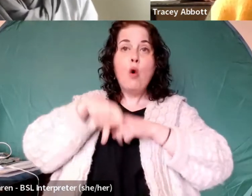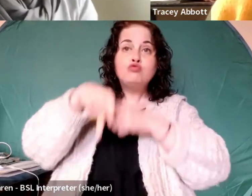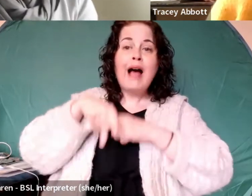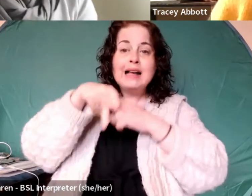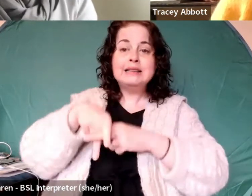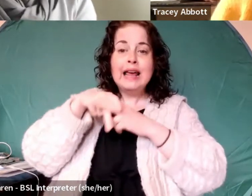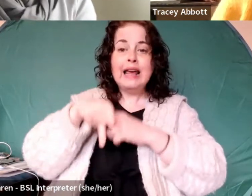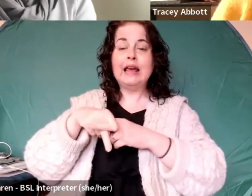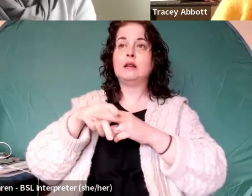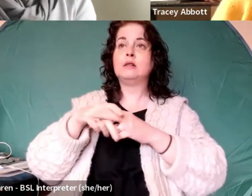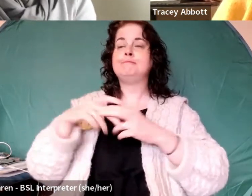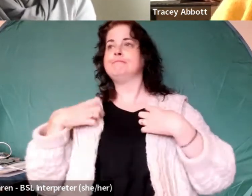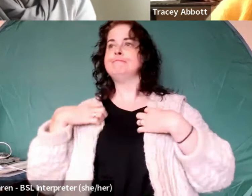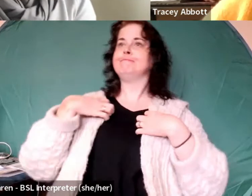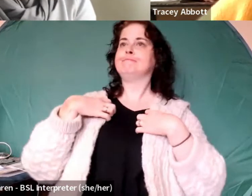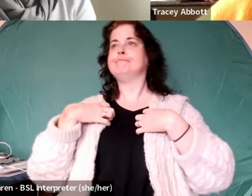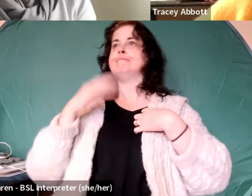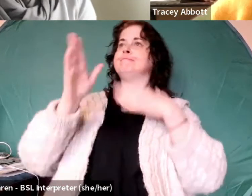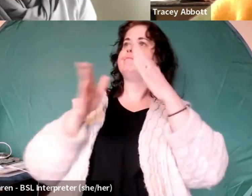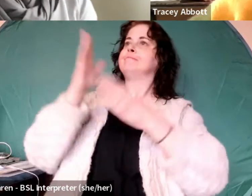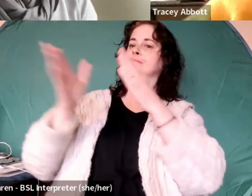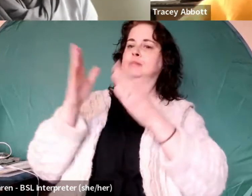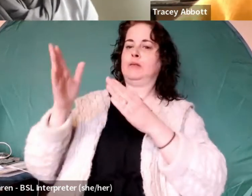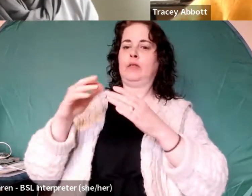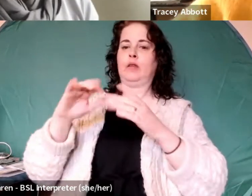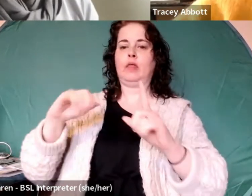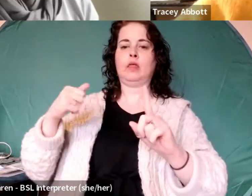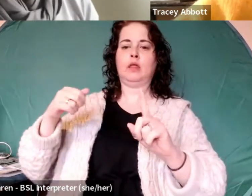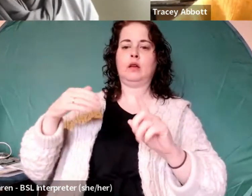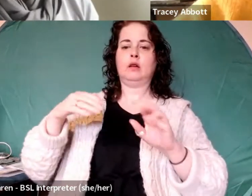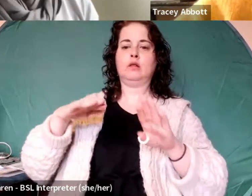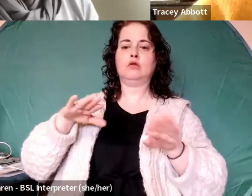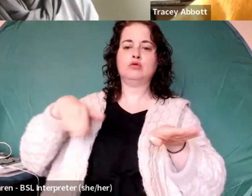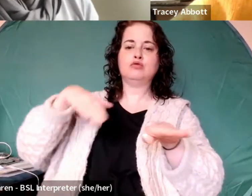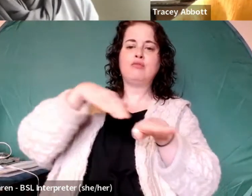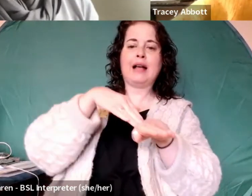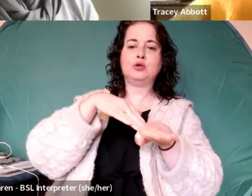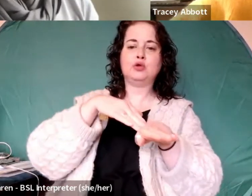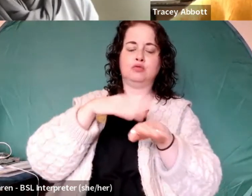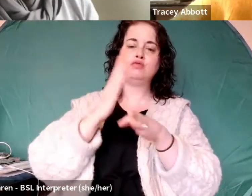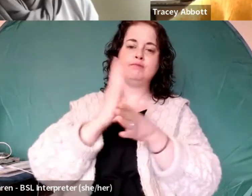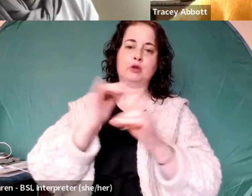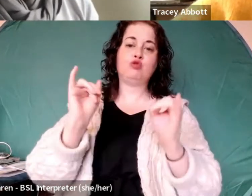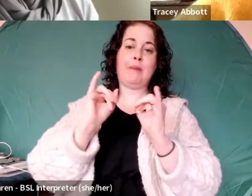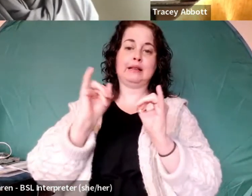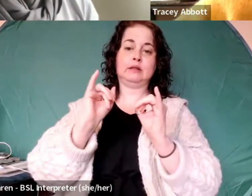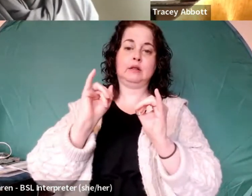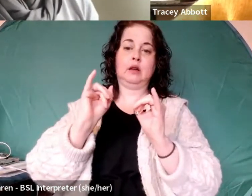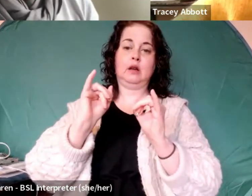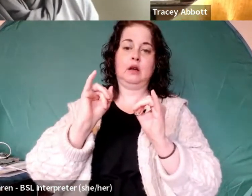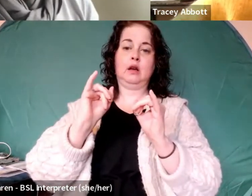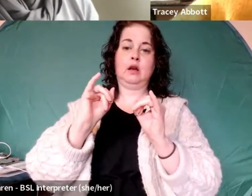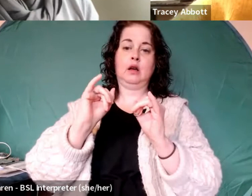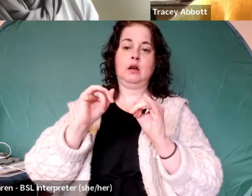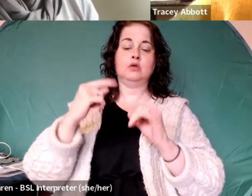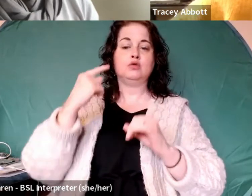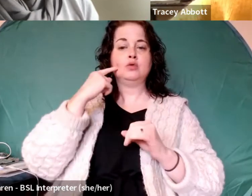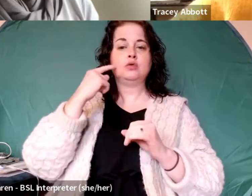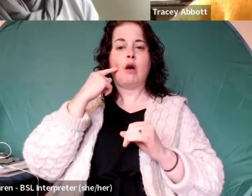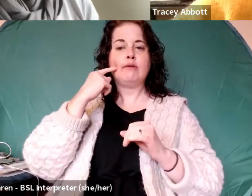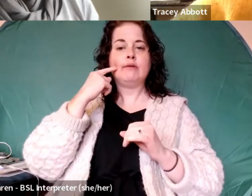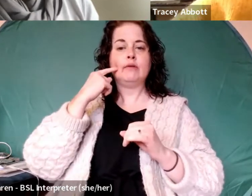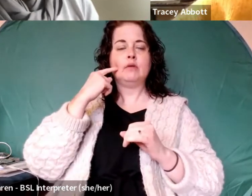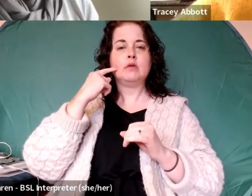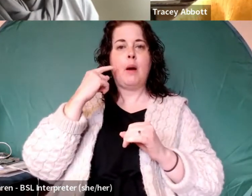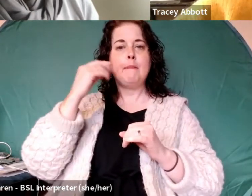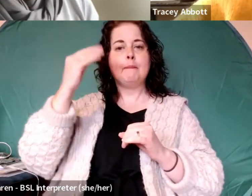lots of outdoor pursuits and things like that. The crash was pretty traumatic, and I finished up with soft brain tissue